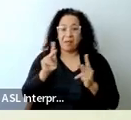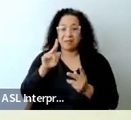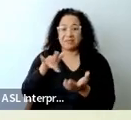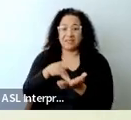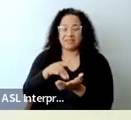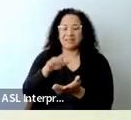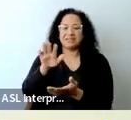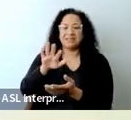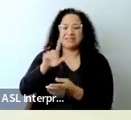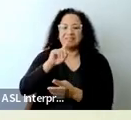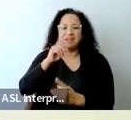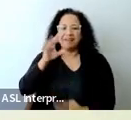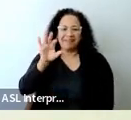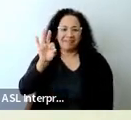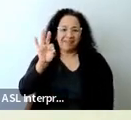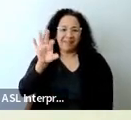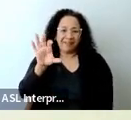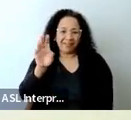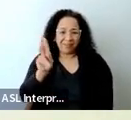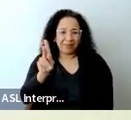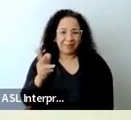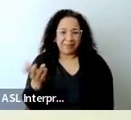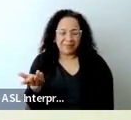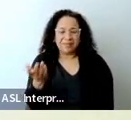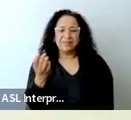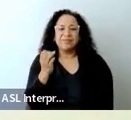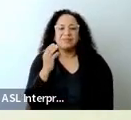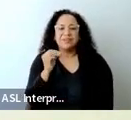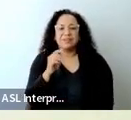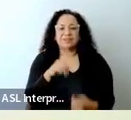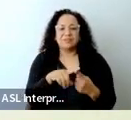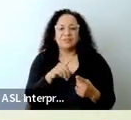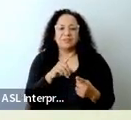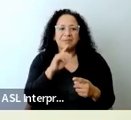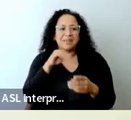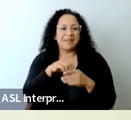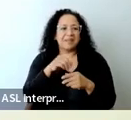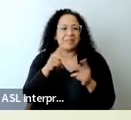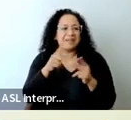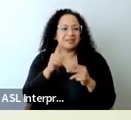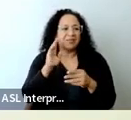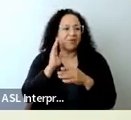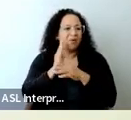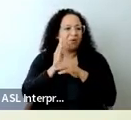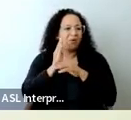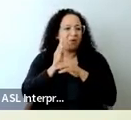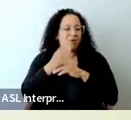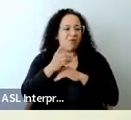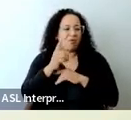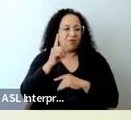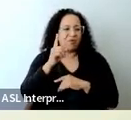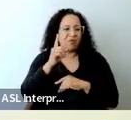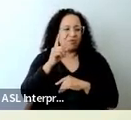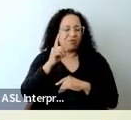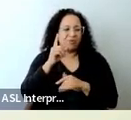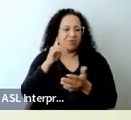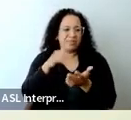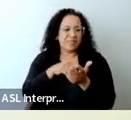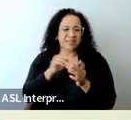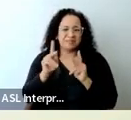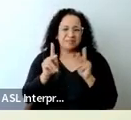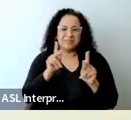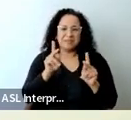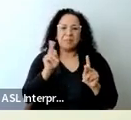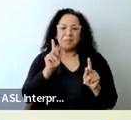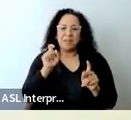about 900 people. So to be in a place over 1,000 people in California, the family would have